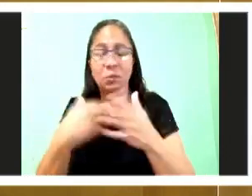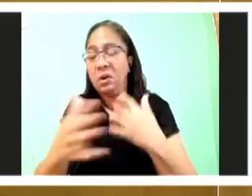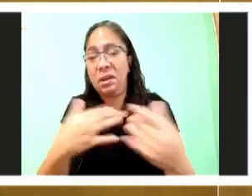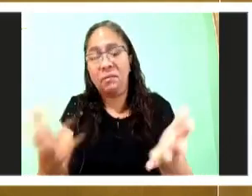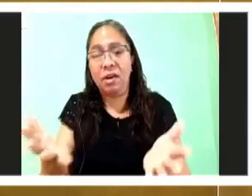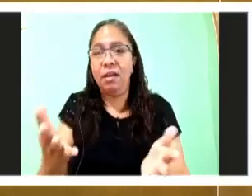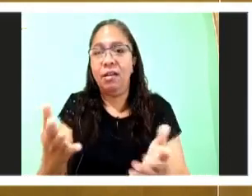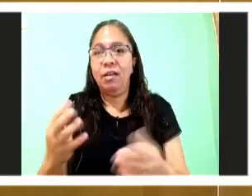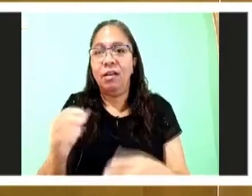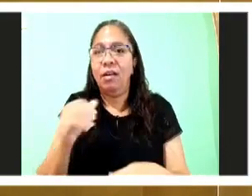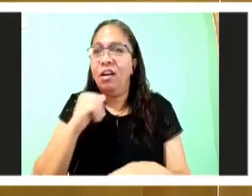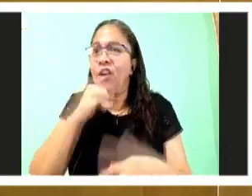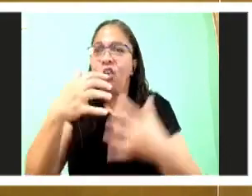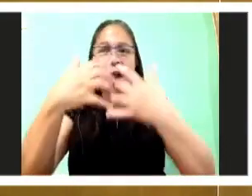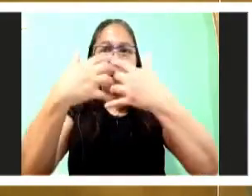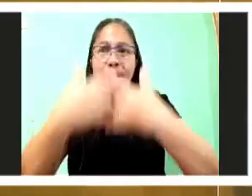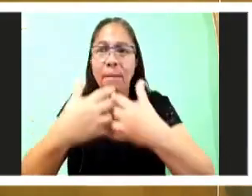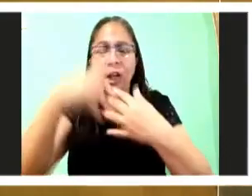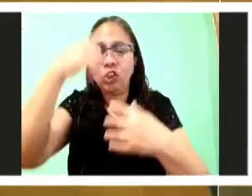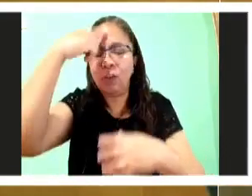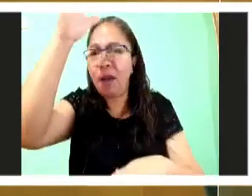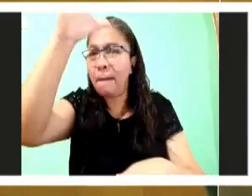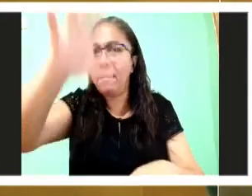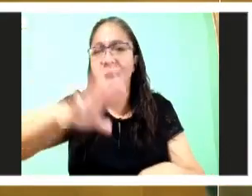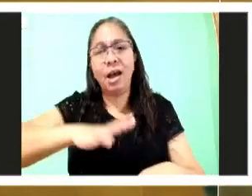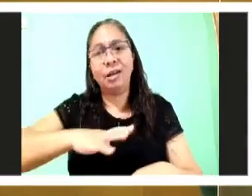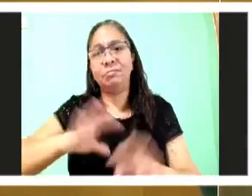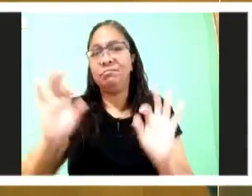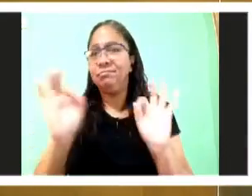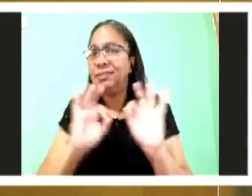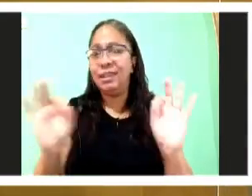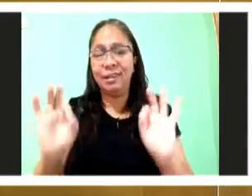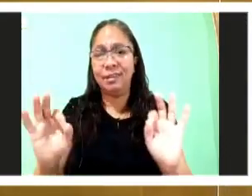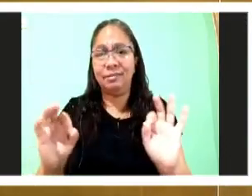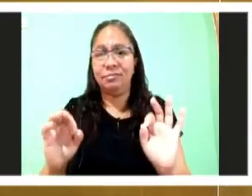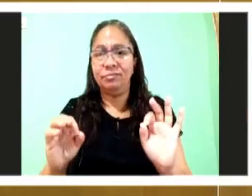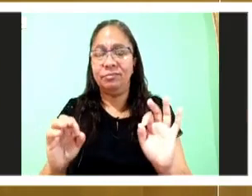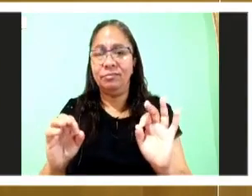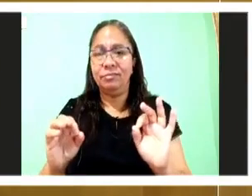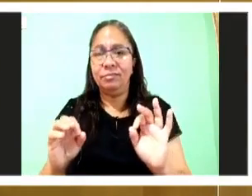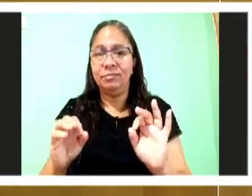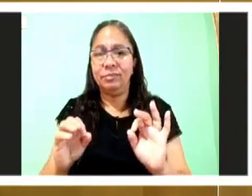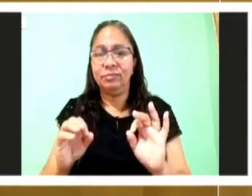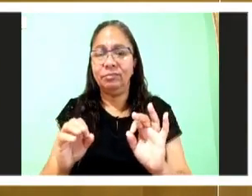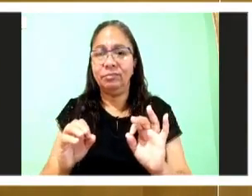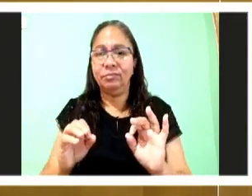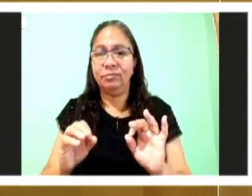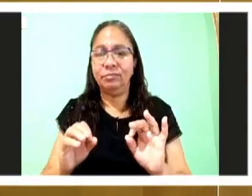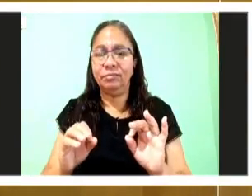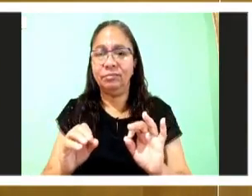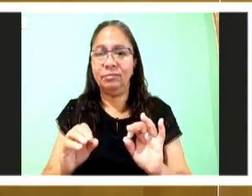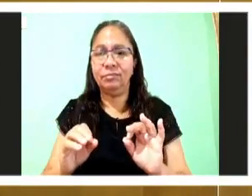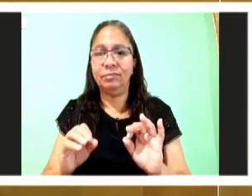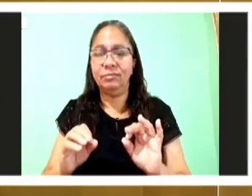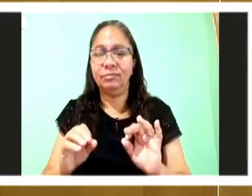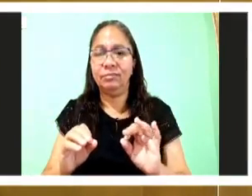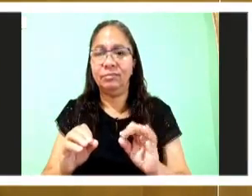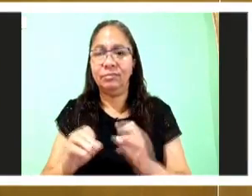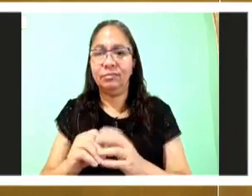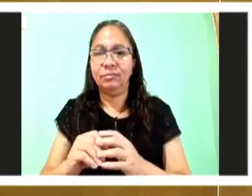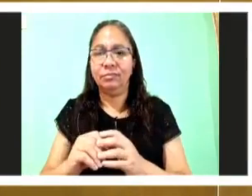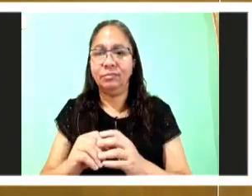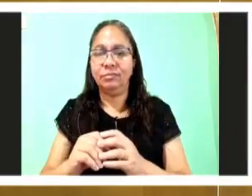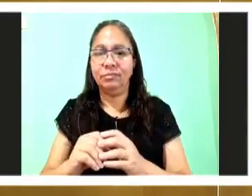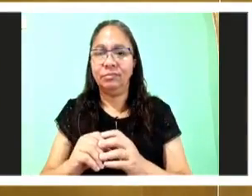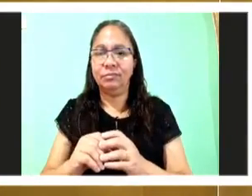are very good in terms of companionship for man, but they're not a suitable helpmate.